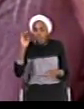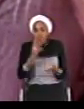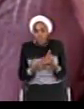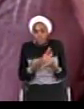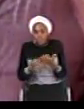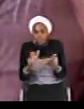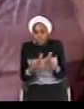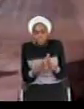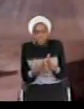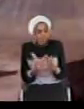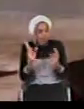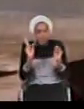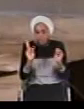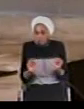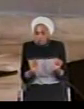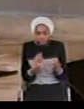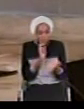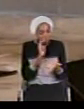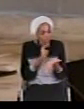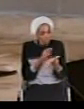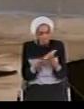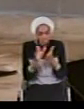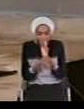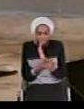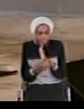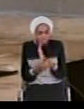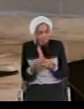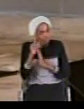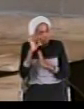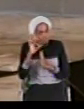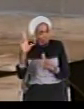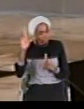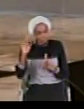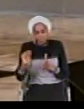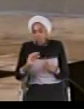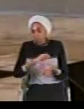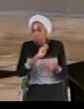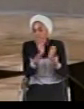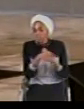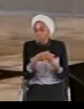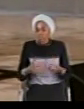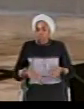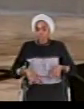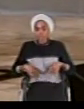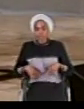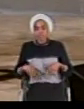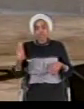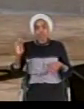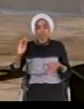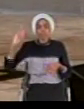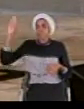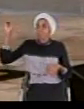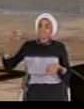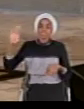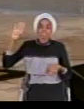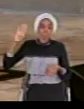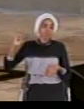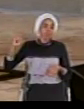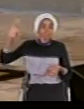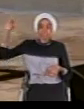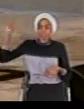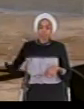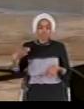include holiness, does not include a change of life, by grace, by grace,